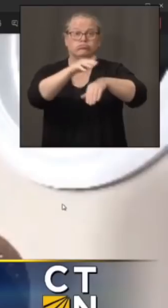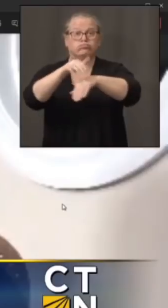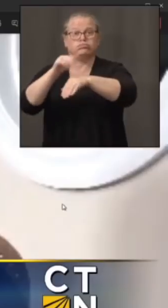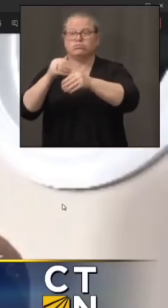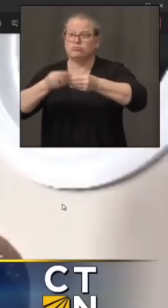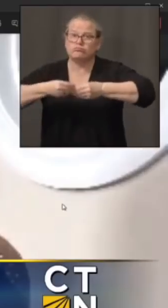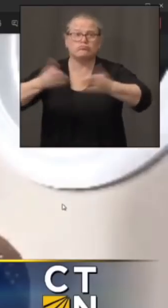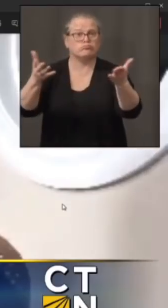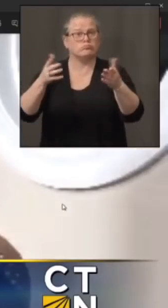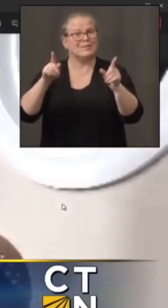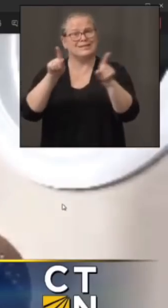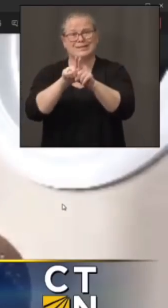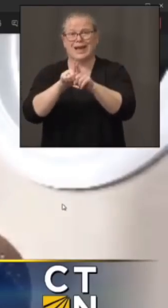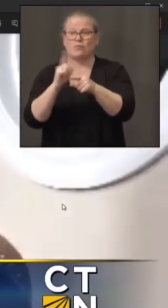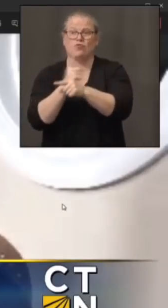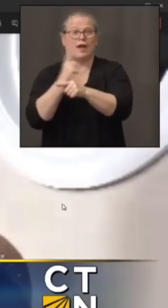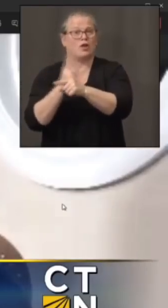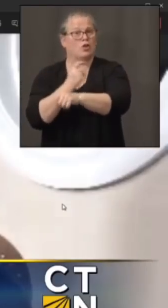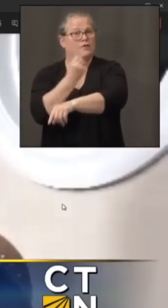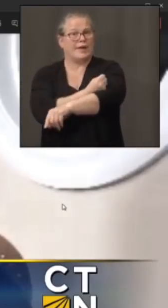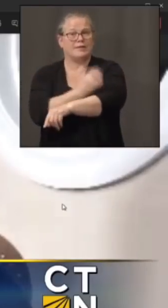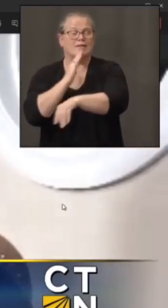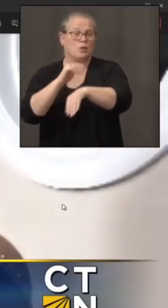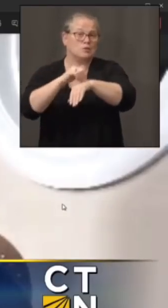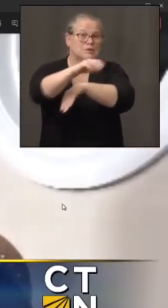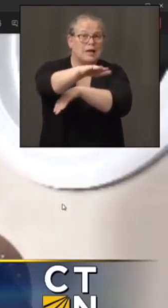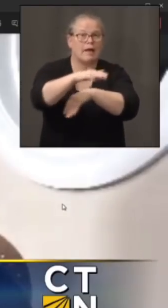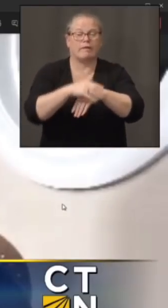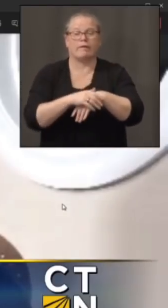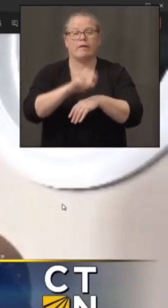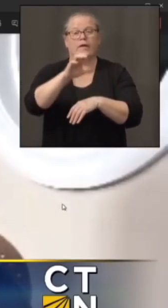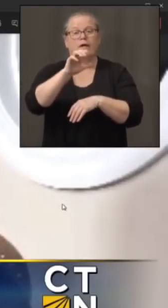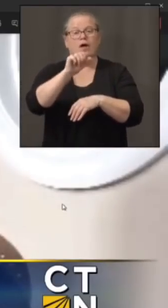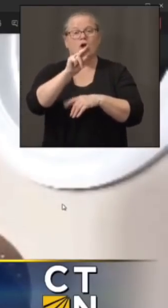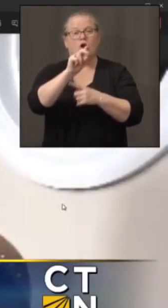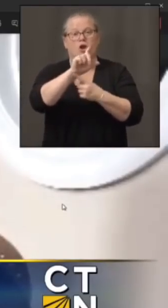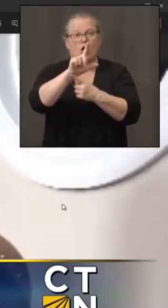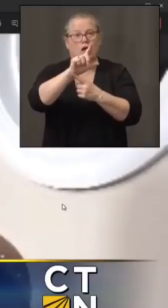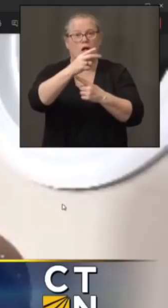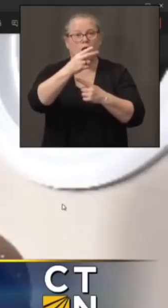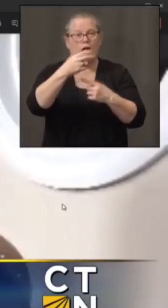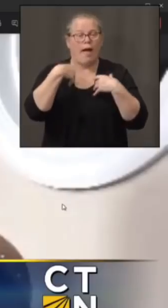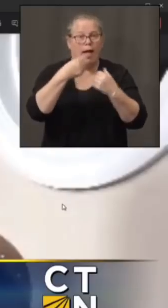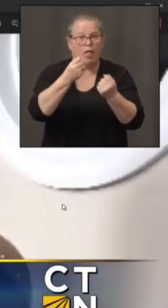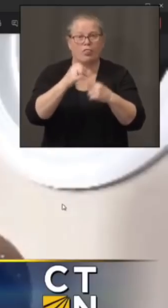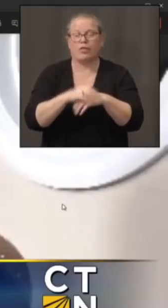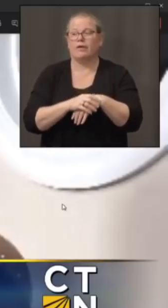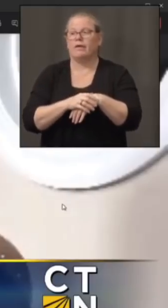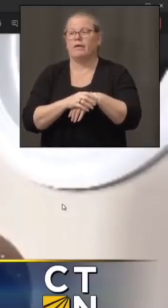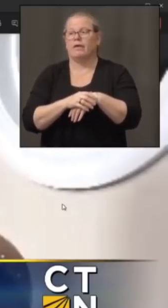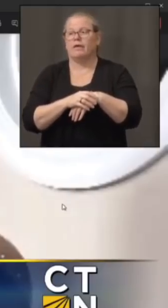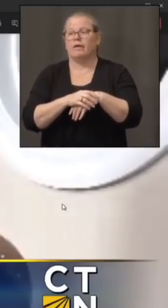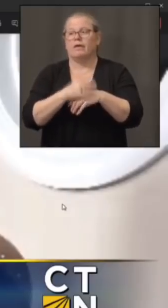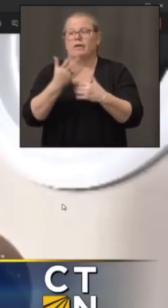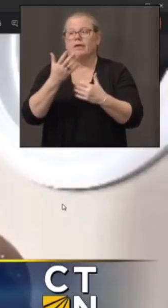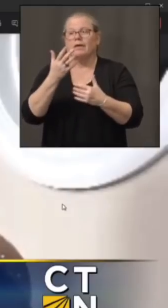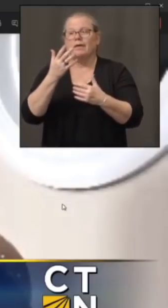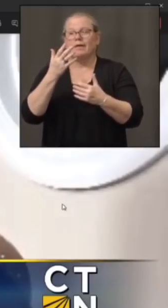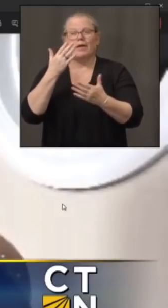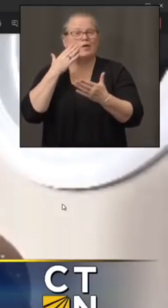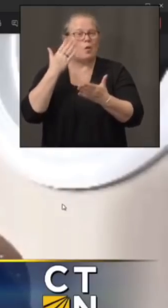or McKesson, and then it gets shipped to a CVS or a doctor's office and sits there for maybe several weeks to a month, and then it